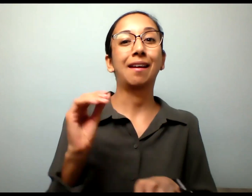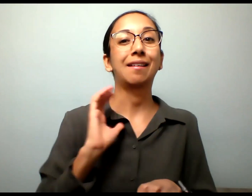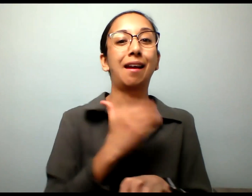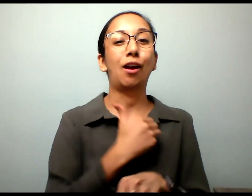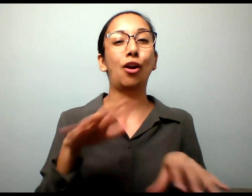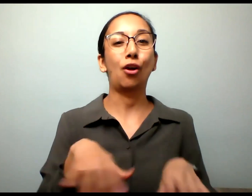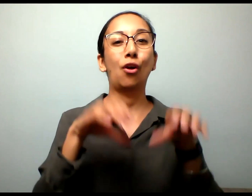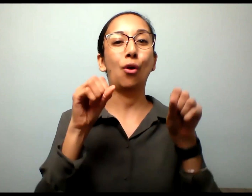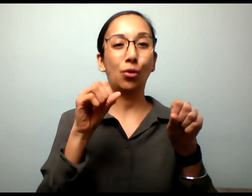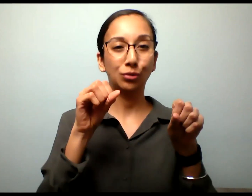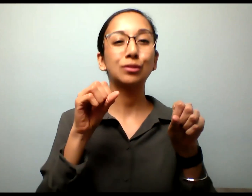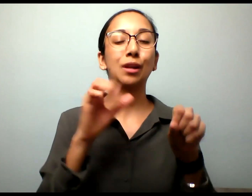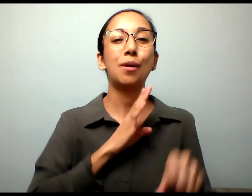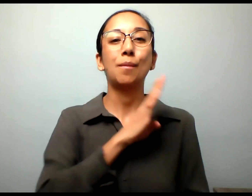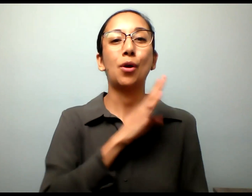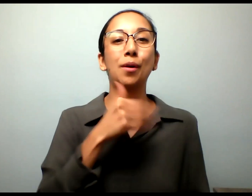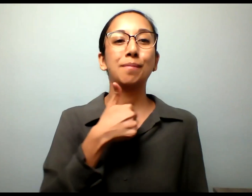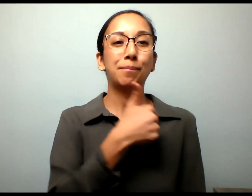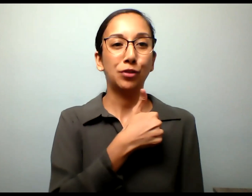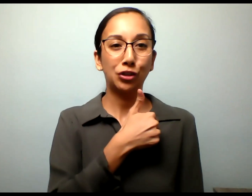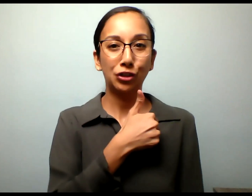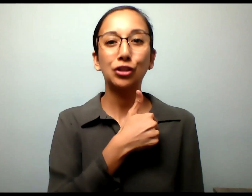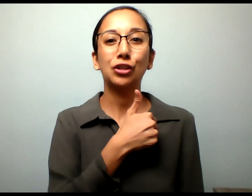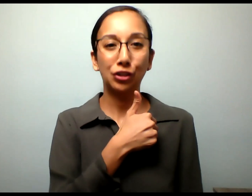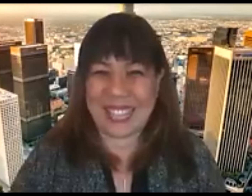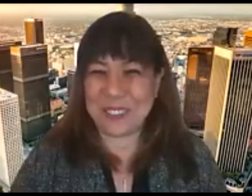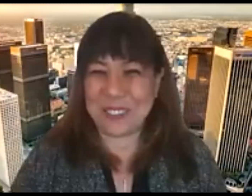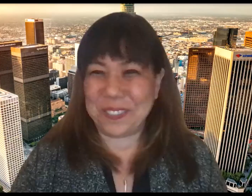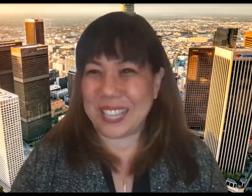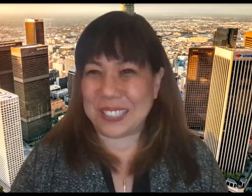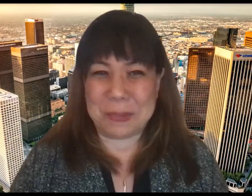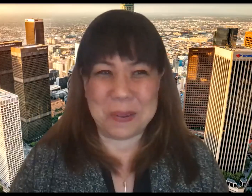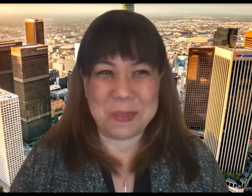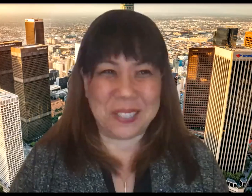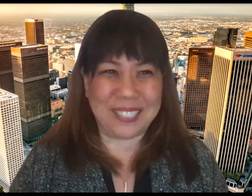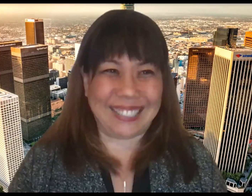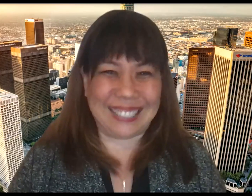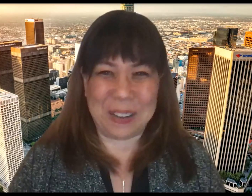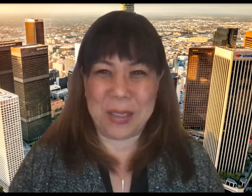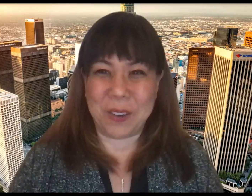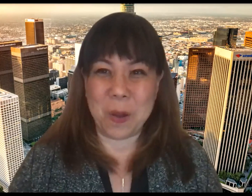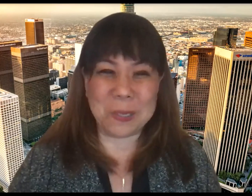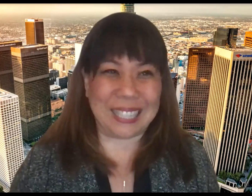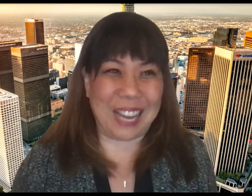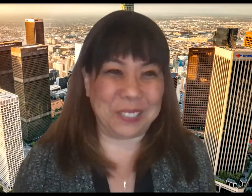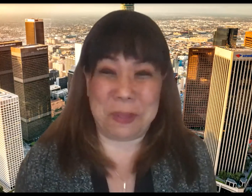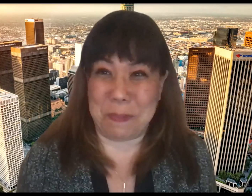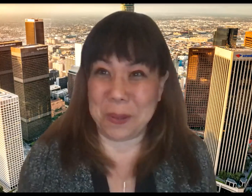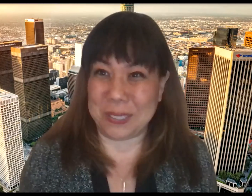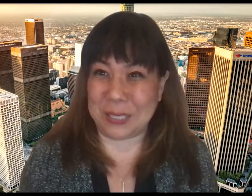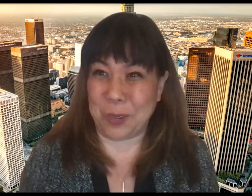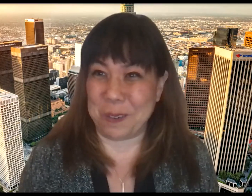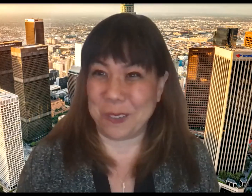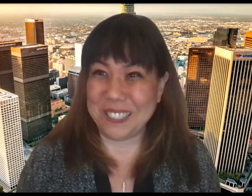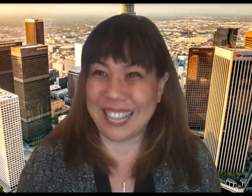Board Member Goldberg, and to Board Member Schmerelson. We're so grateful that you've allowed us to be here with you tonight. We have almost 1,000 people,